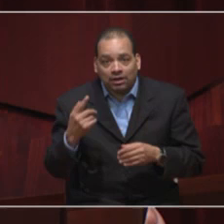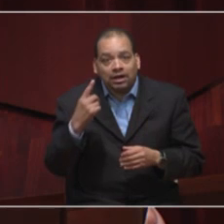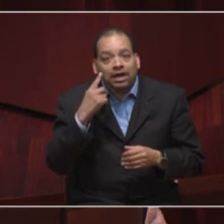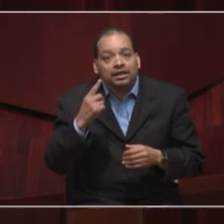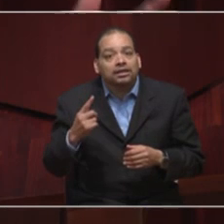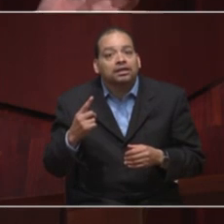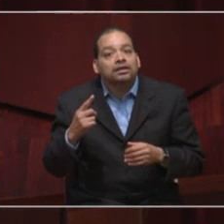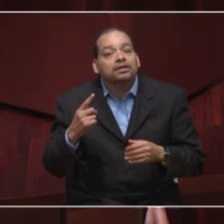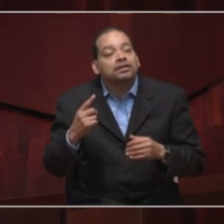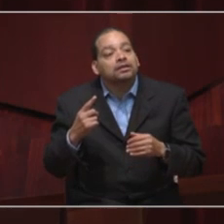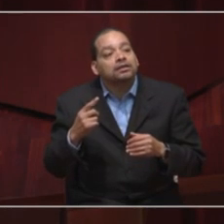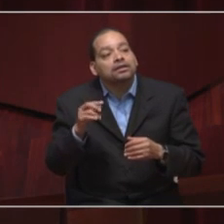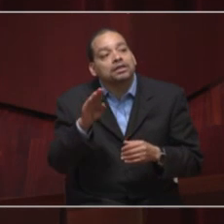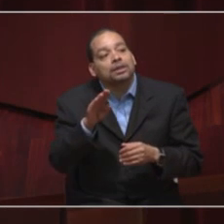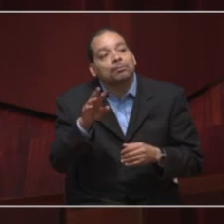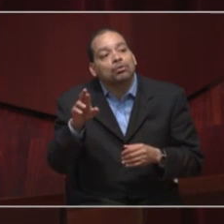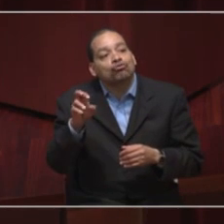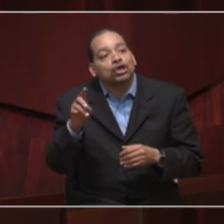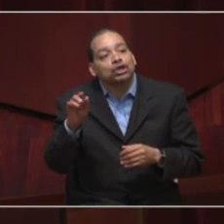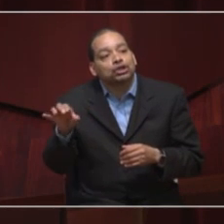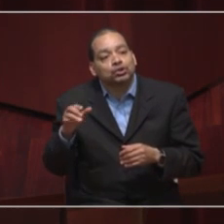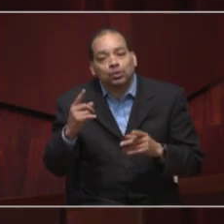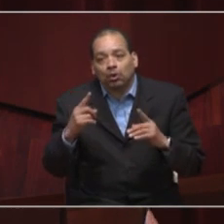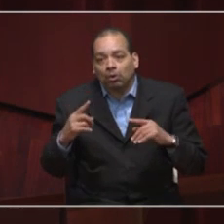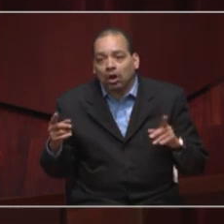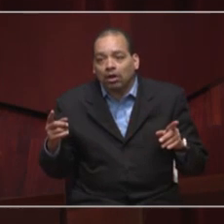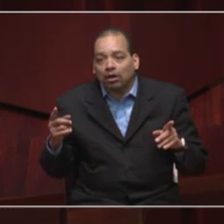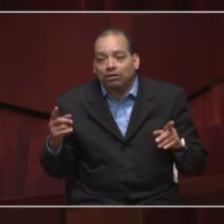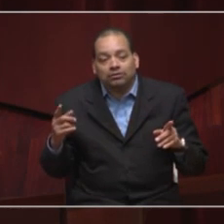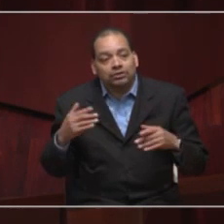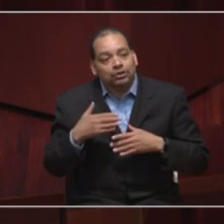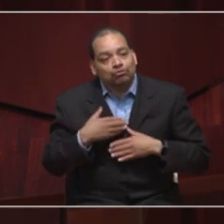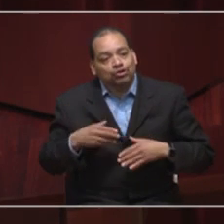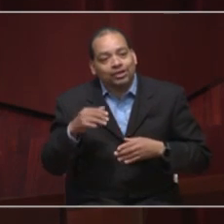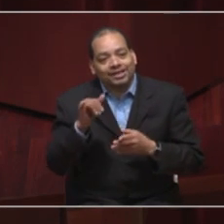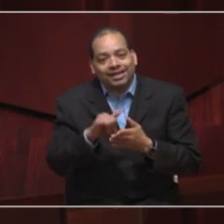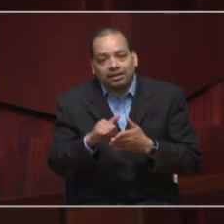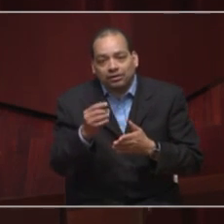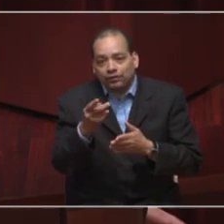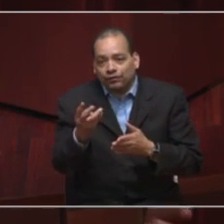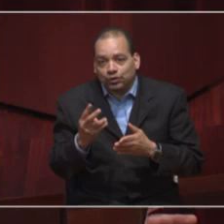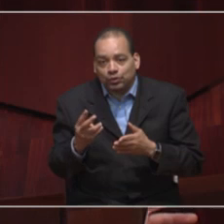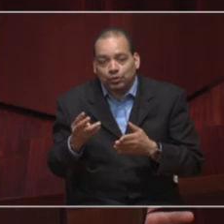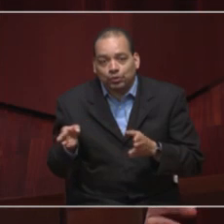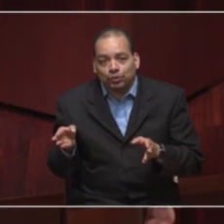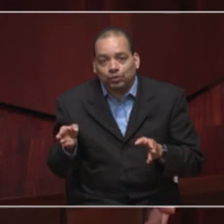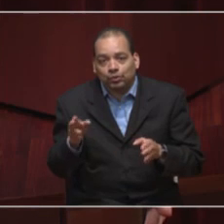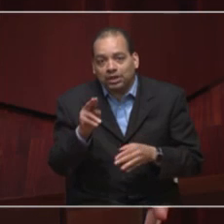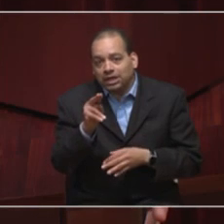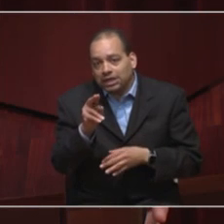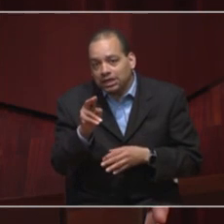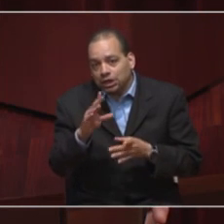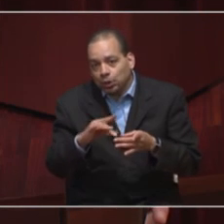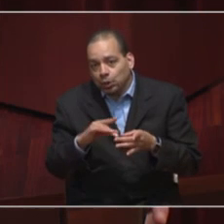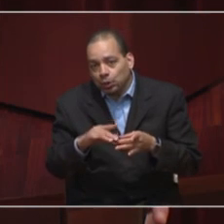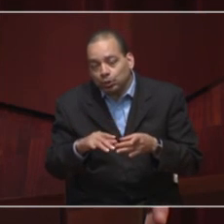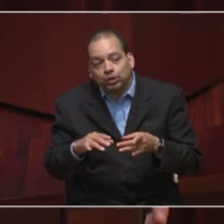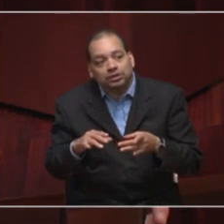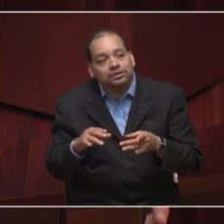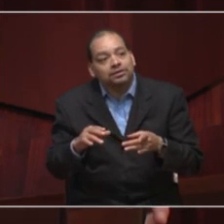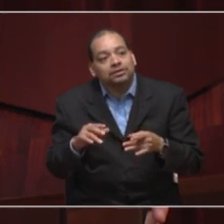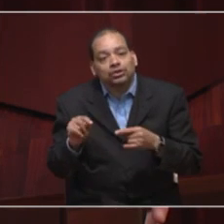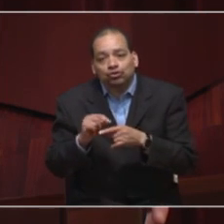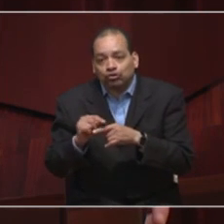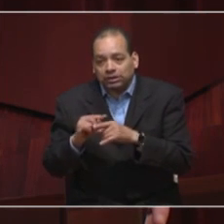work really well is when we get these great questions, so we really appreciate it. A couple of closing notes two notes from the training